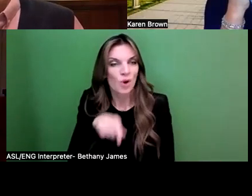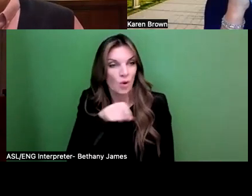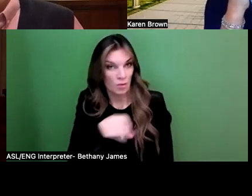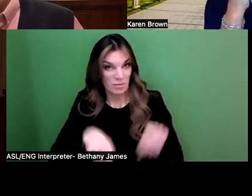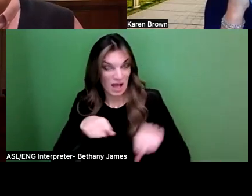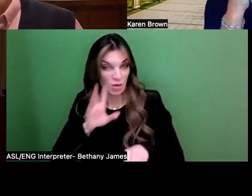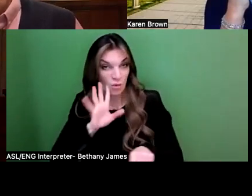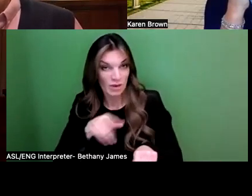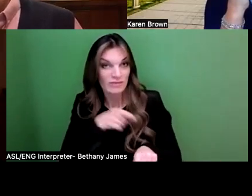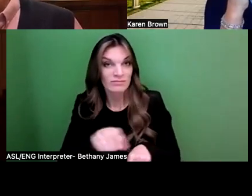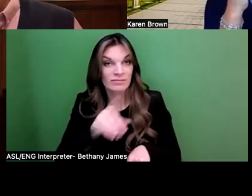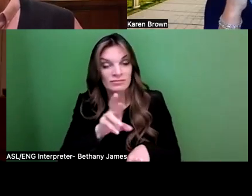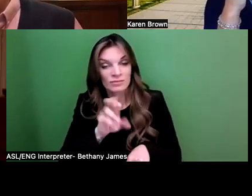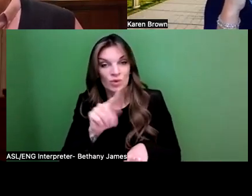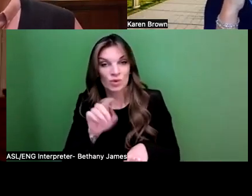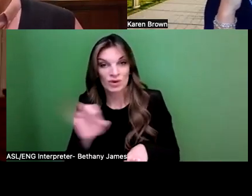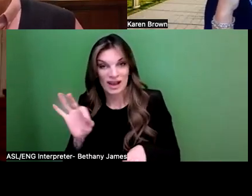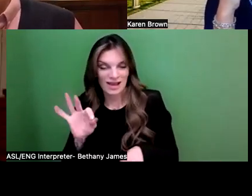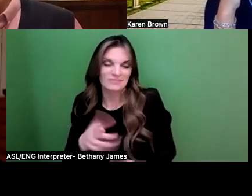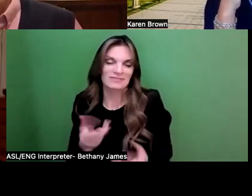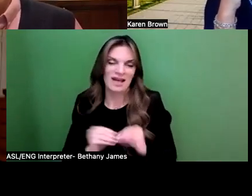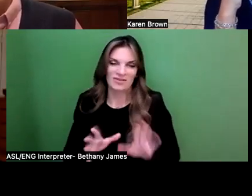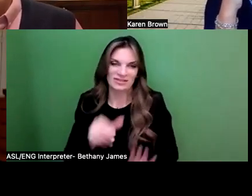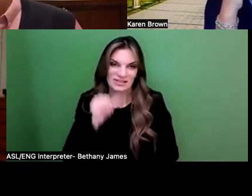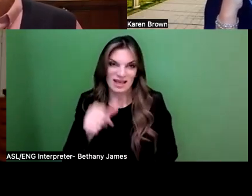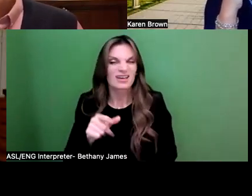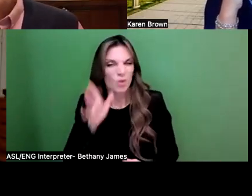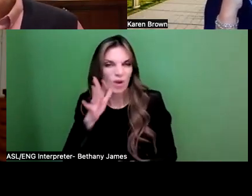riding on the sidewalks and they're going to hurt somebody very badly.